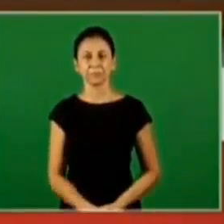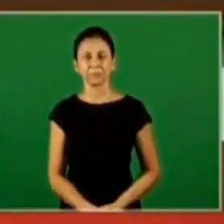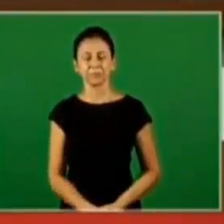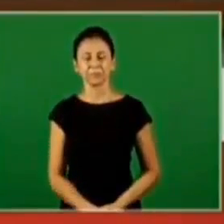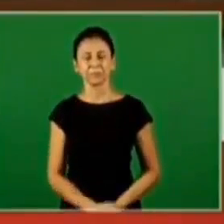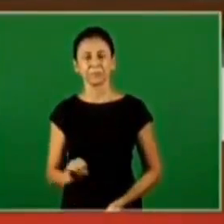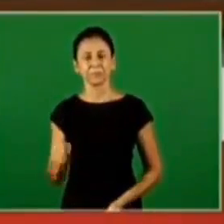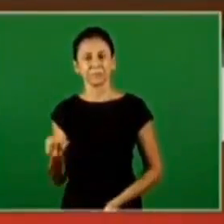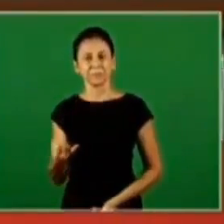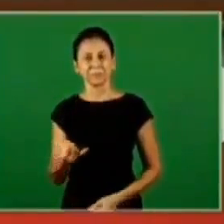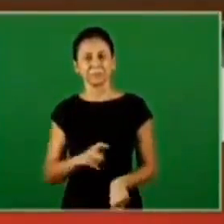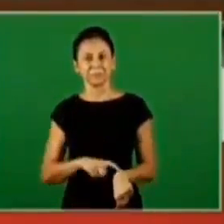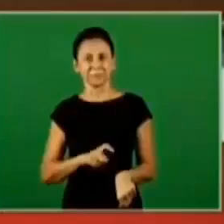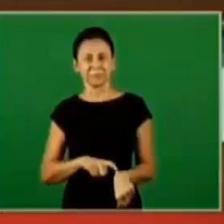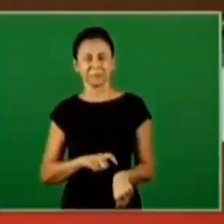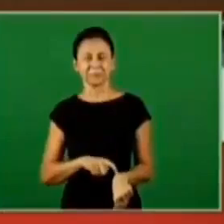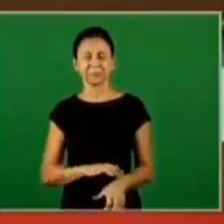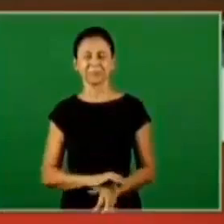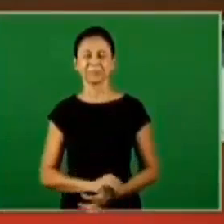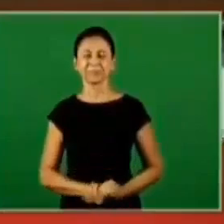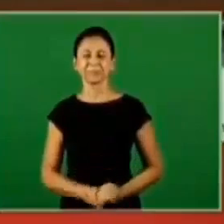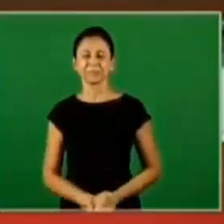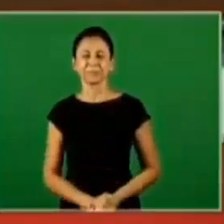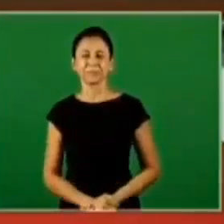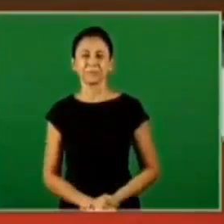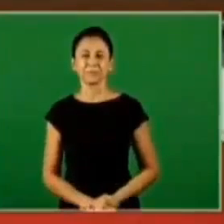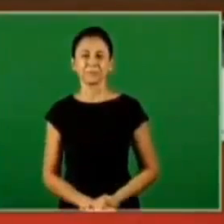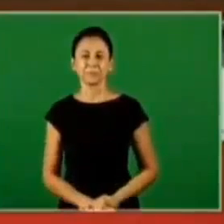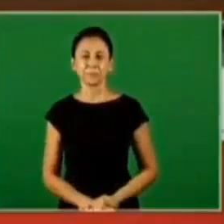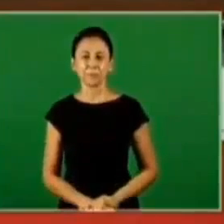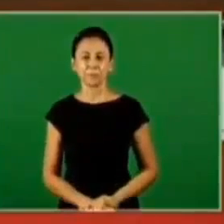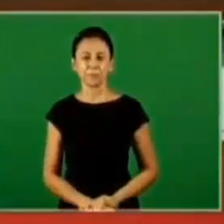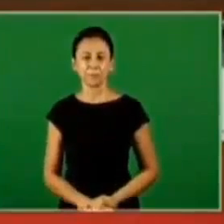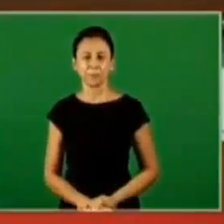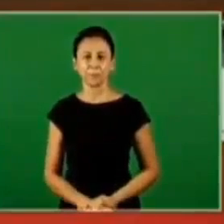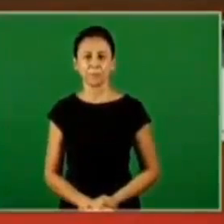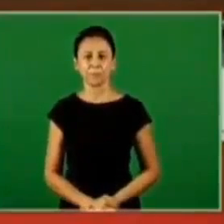Please. We're going to take advantage of all the time we have here.